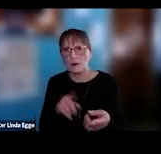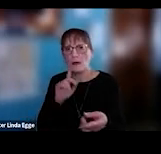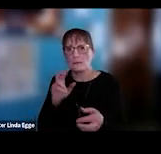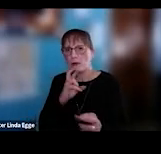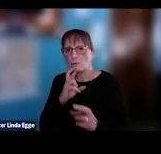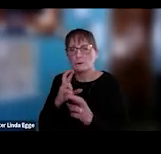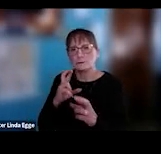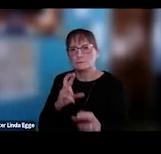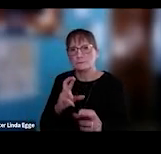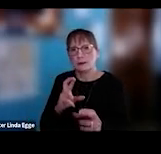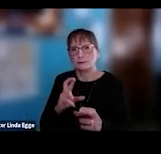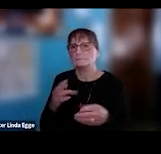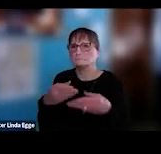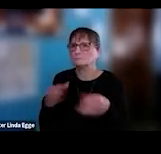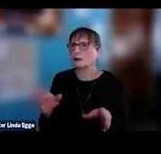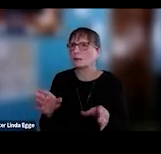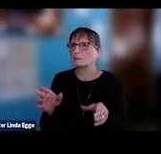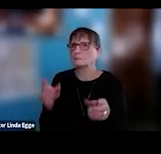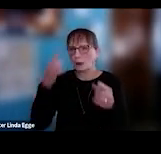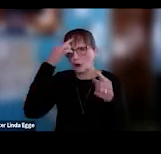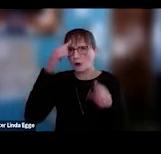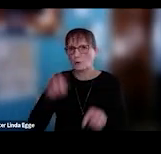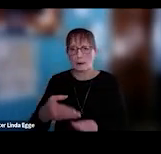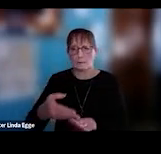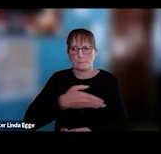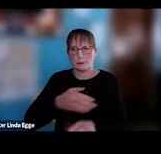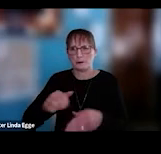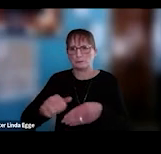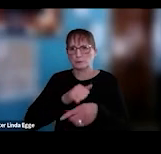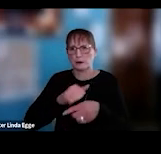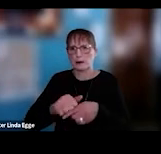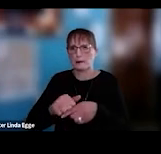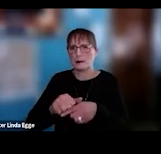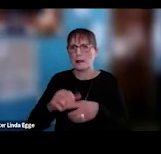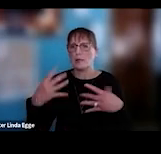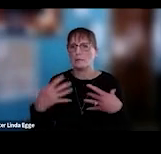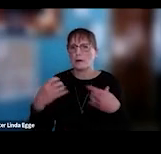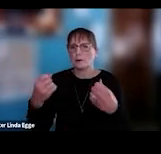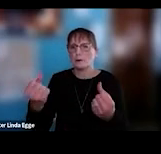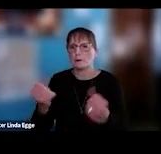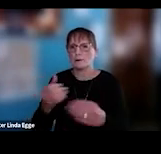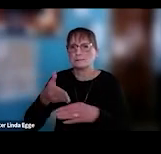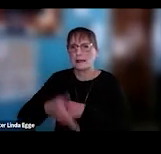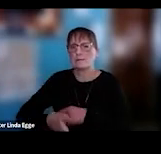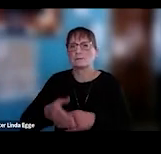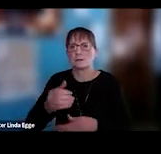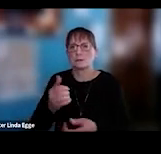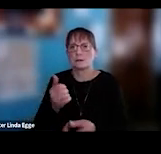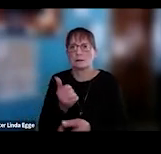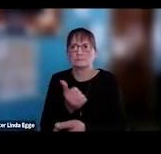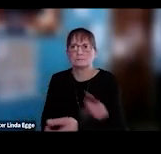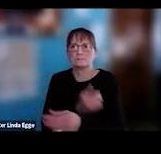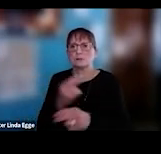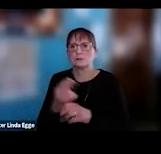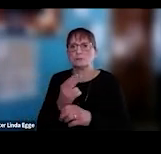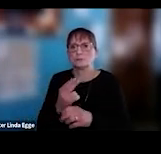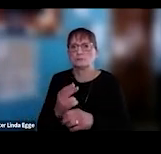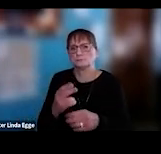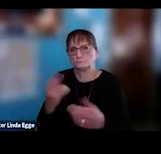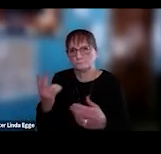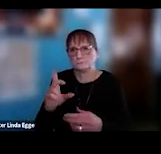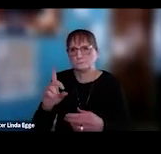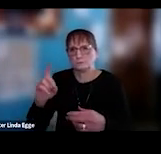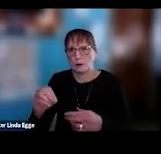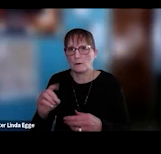respondents generally agreed pre-training that recovery is possible after substance use relapse.